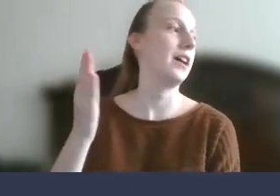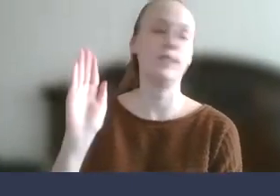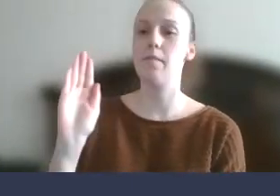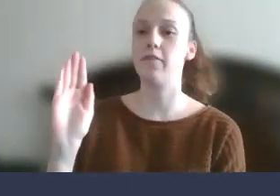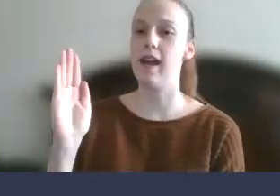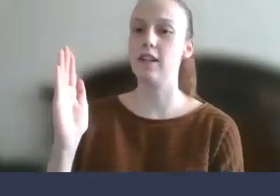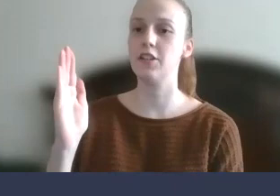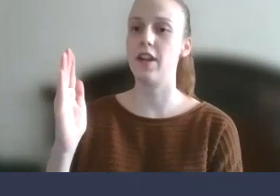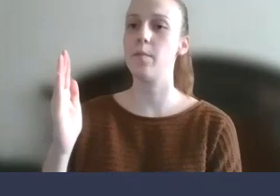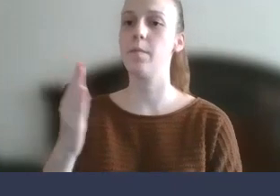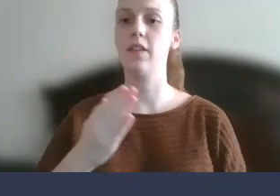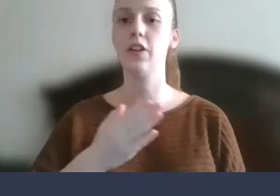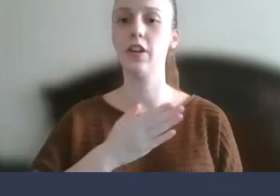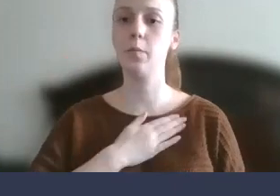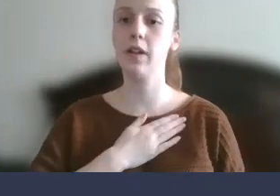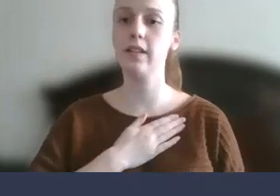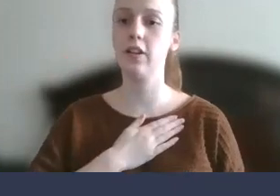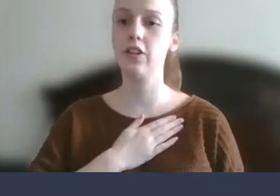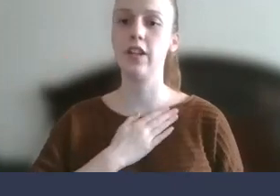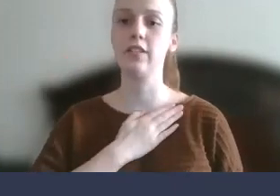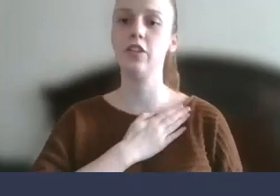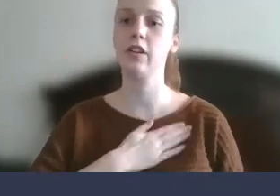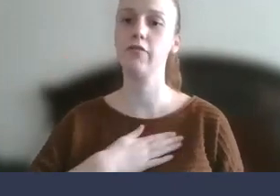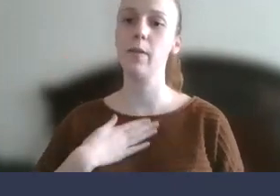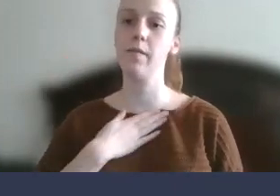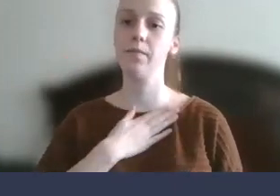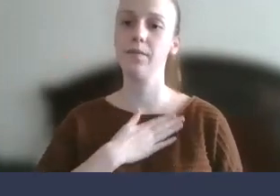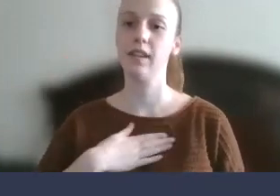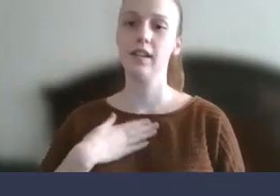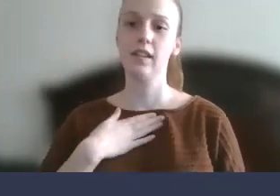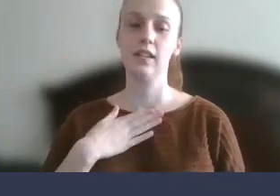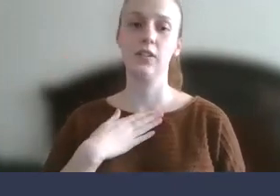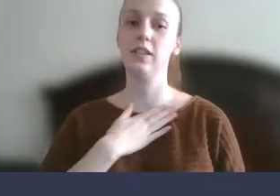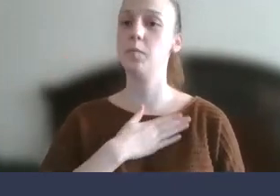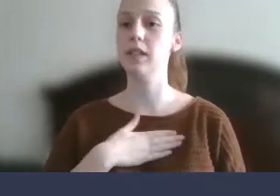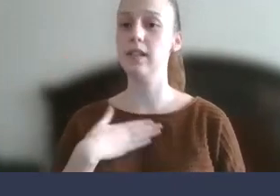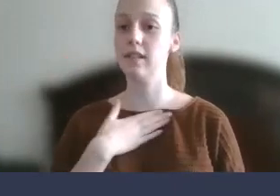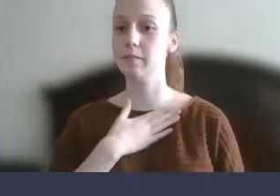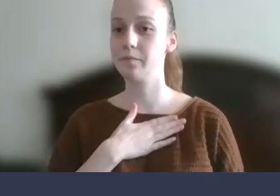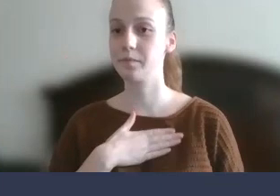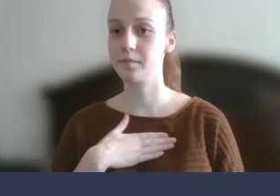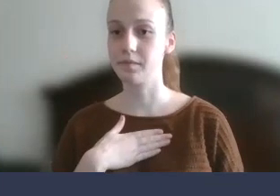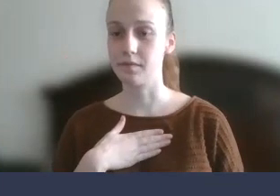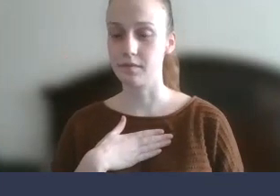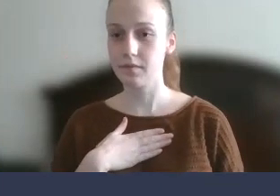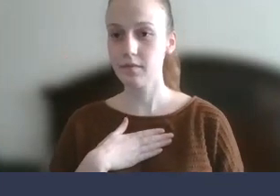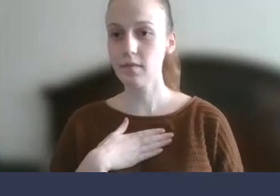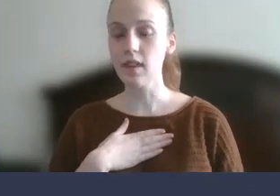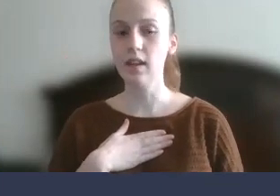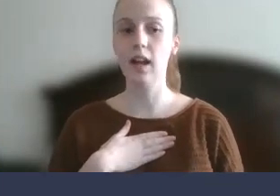going to take that same flat hand shape and then you're going to place it on your chest and you're going to rub it. So this is please.